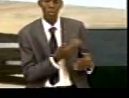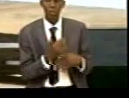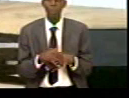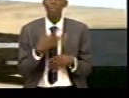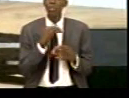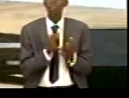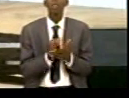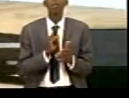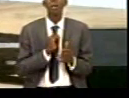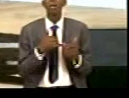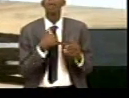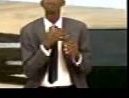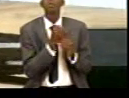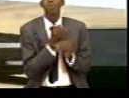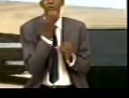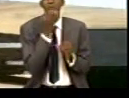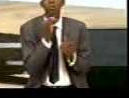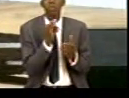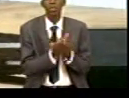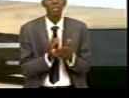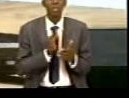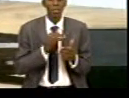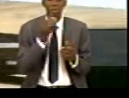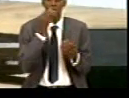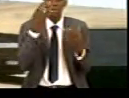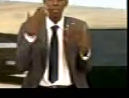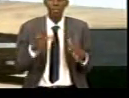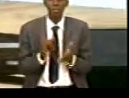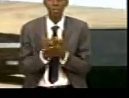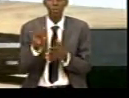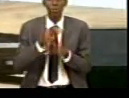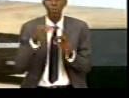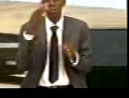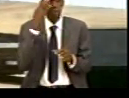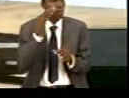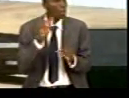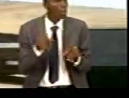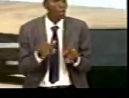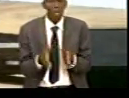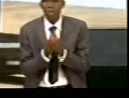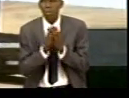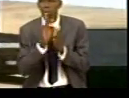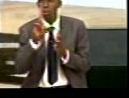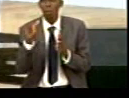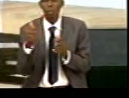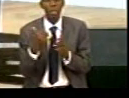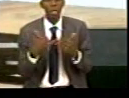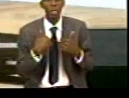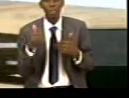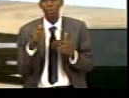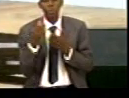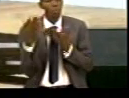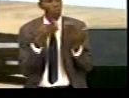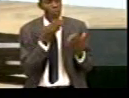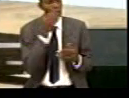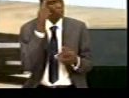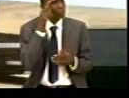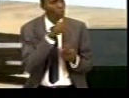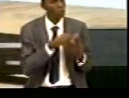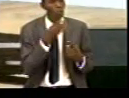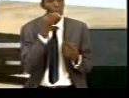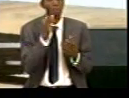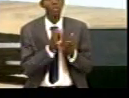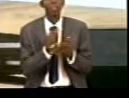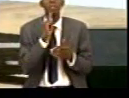food to eat that you know not. Has anybody come to give him food to eat? That's the earthly body. But now the glorious